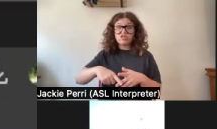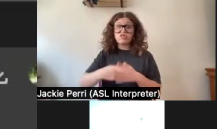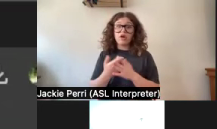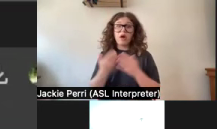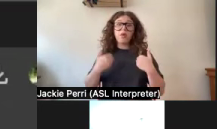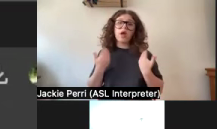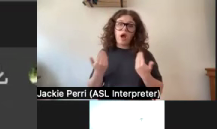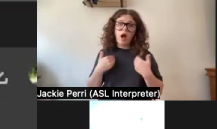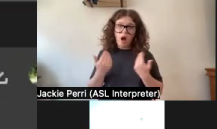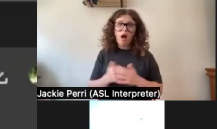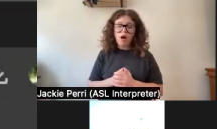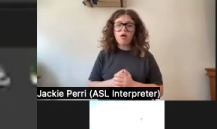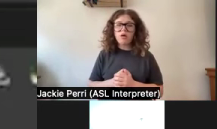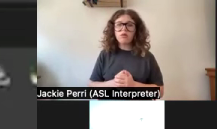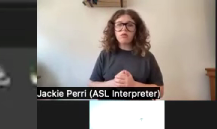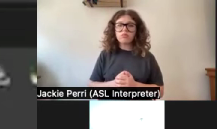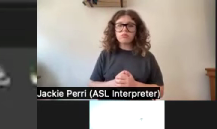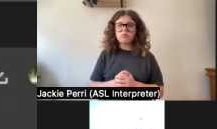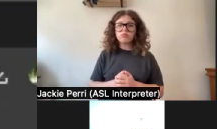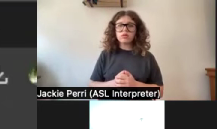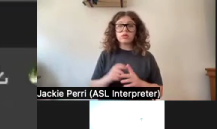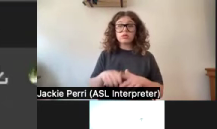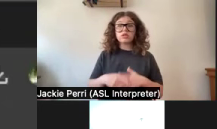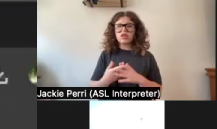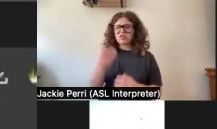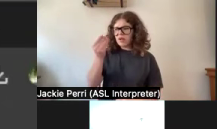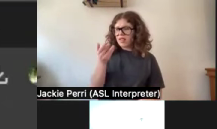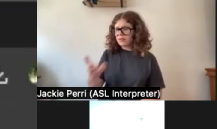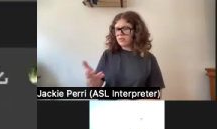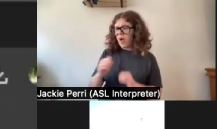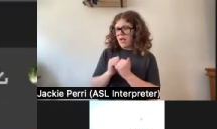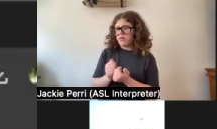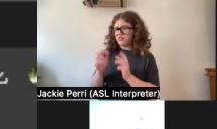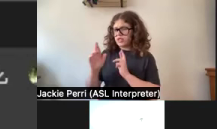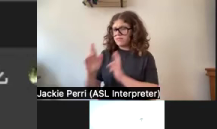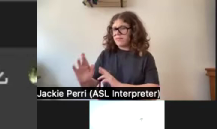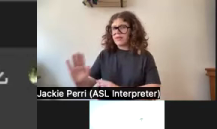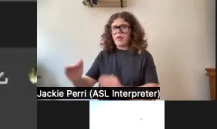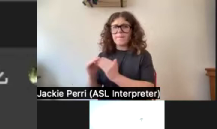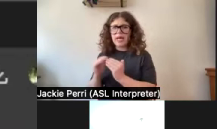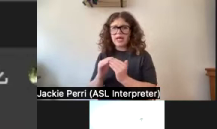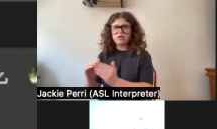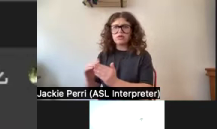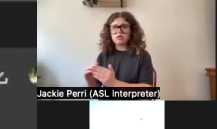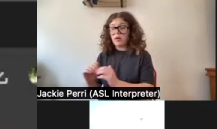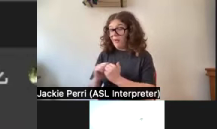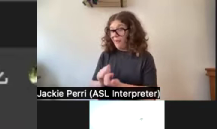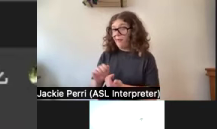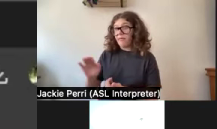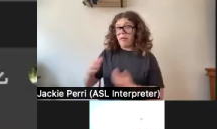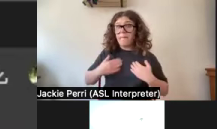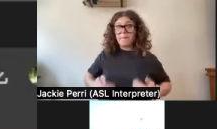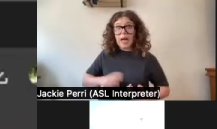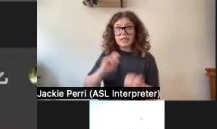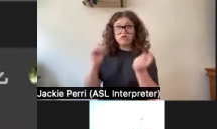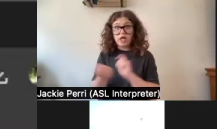really young, cómo and starts decirles by los telling them how cambios to del respect their cuerpo de peers, uno. telling them about the body Am, changes they're going to go through.